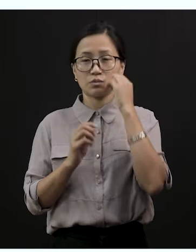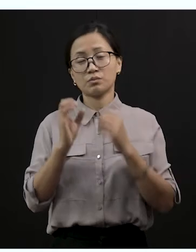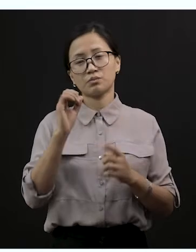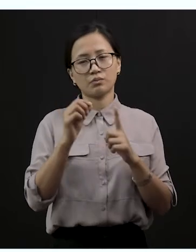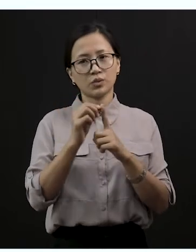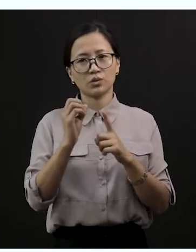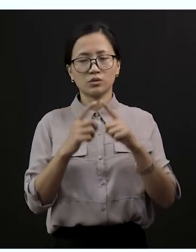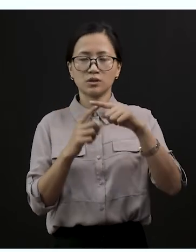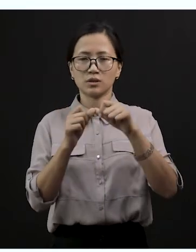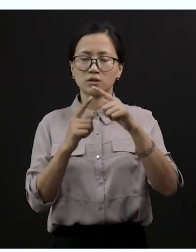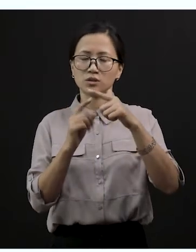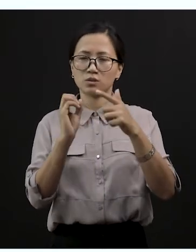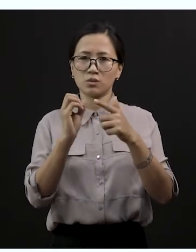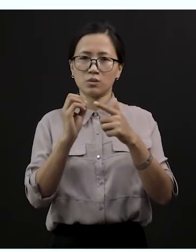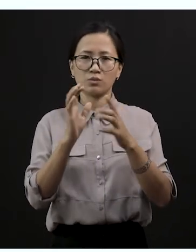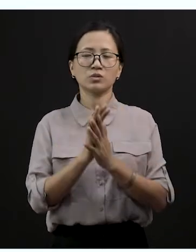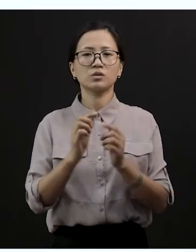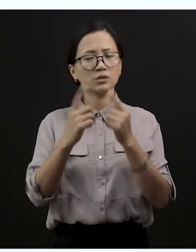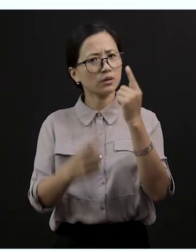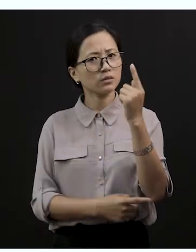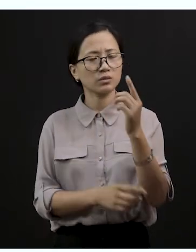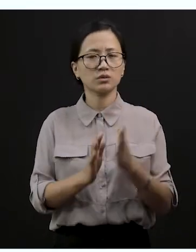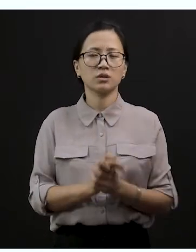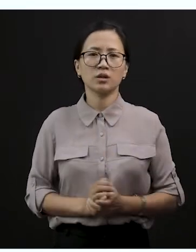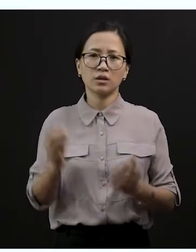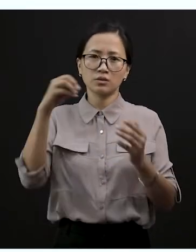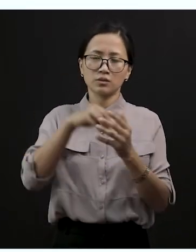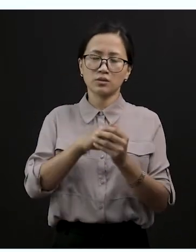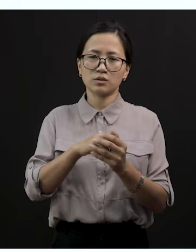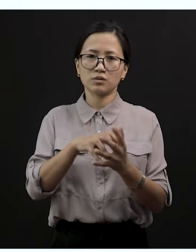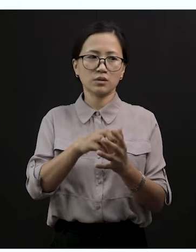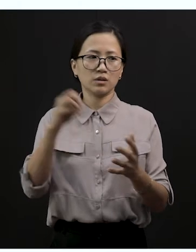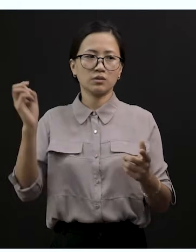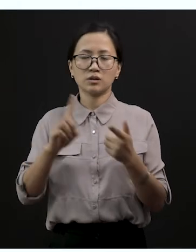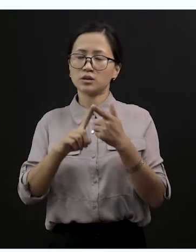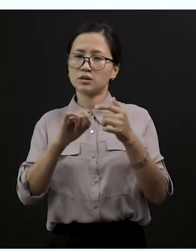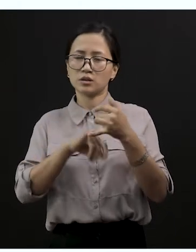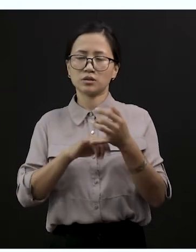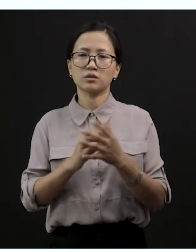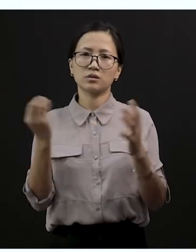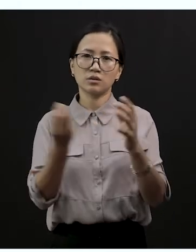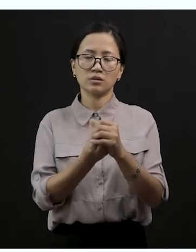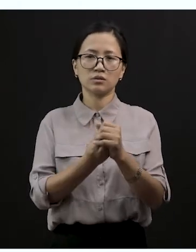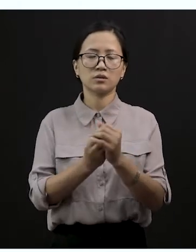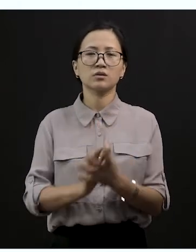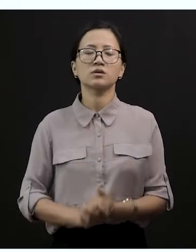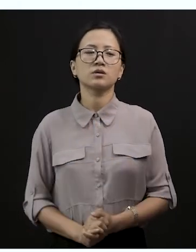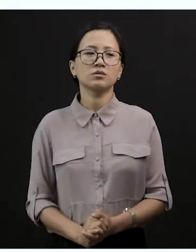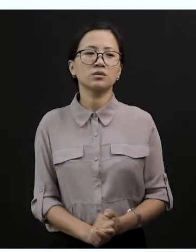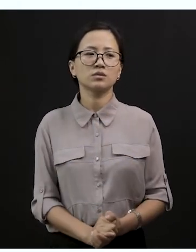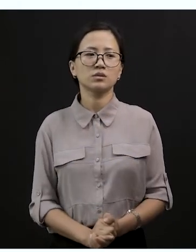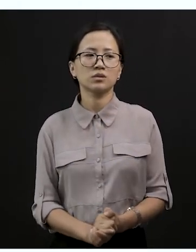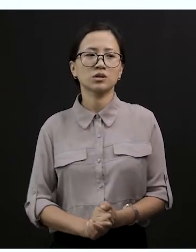right? Potato ends it with o, but if we take out this, if we add this